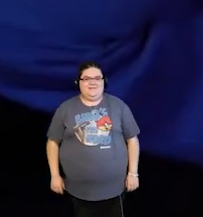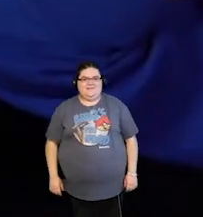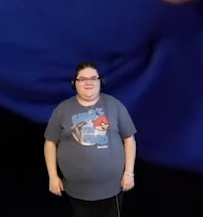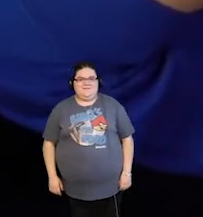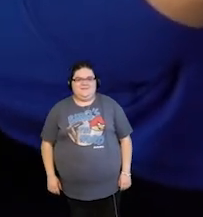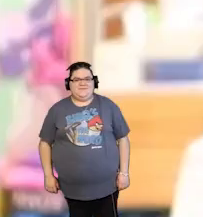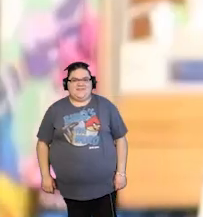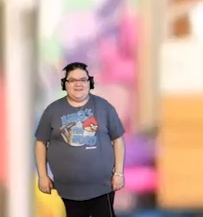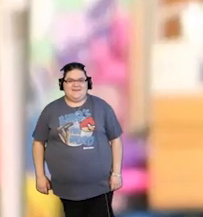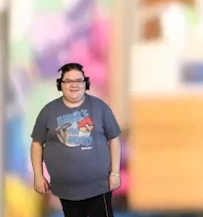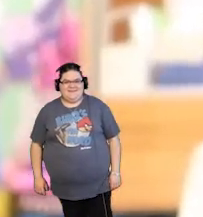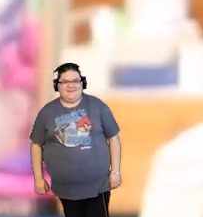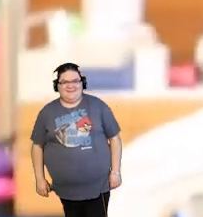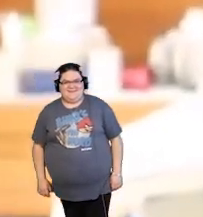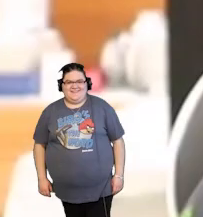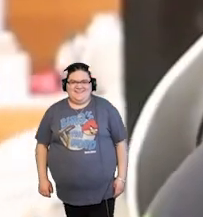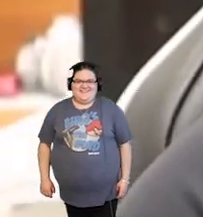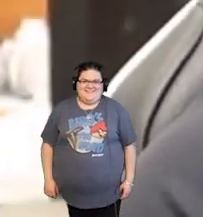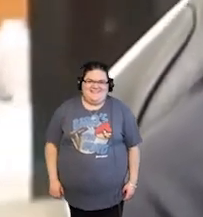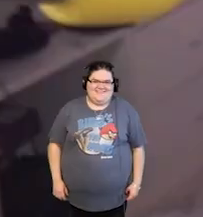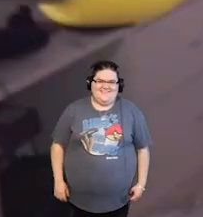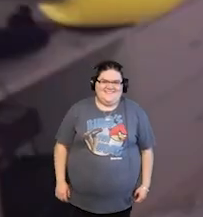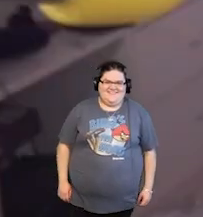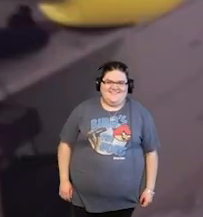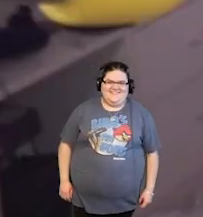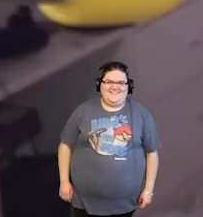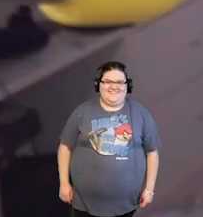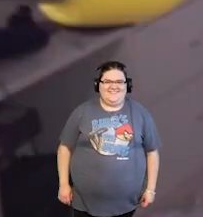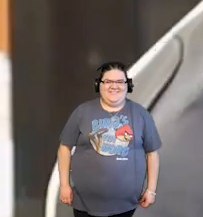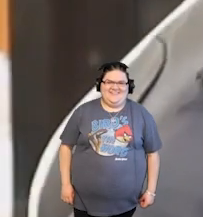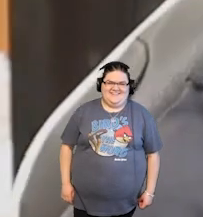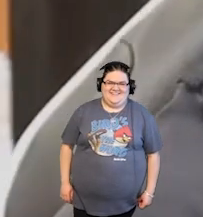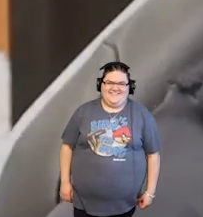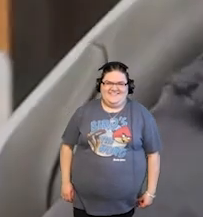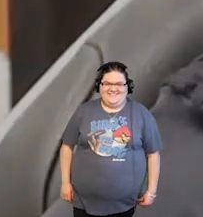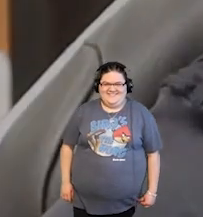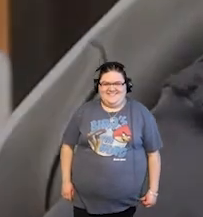it? Did you do it, JJ? I did. I